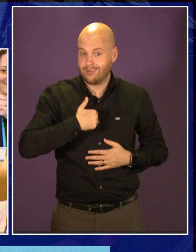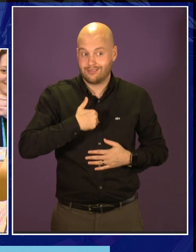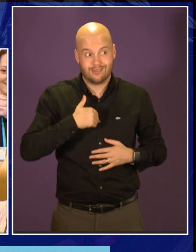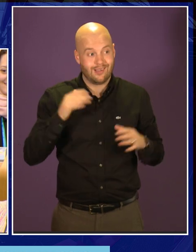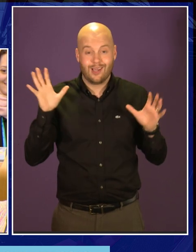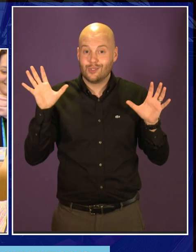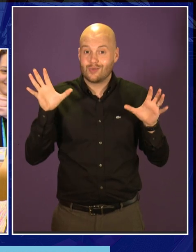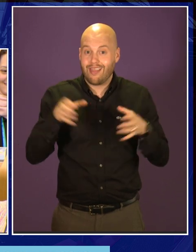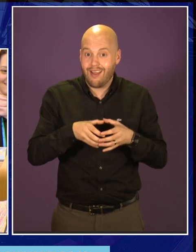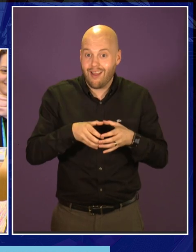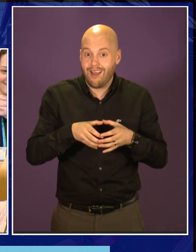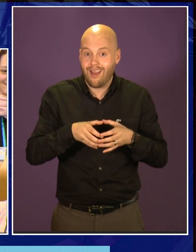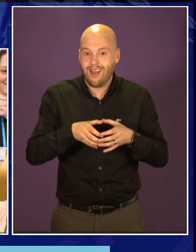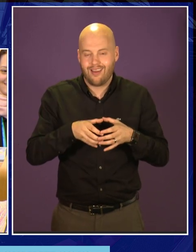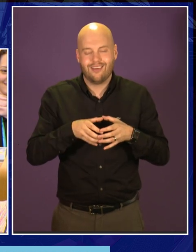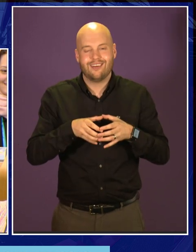together and